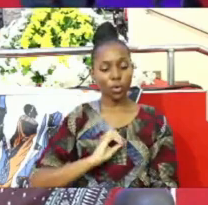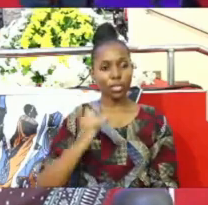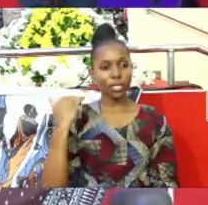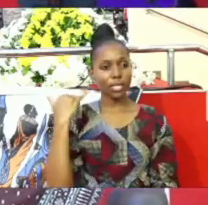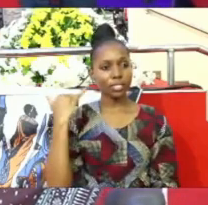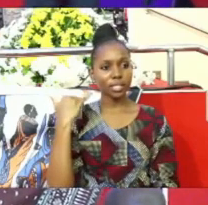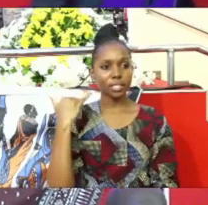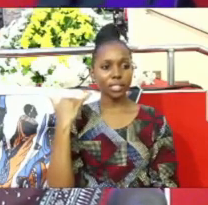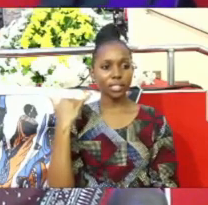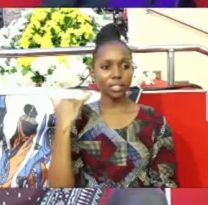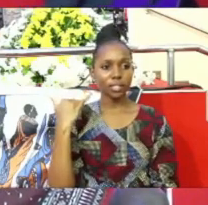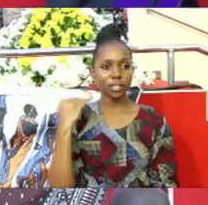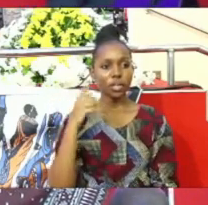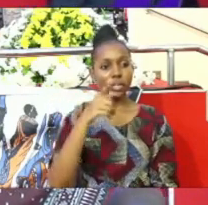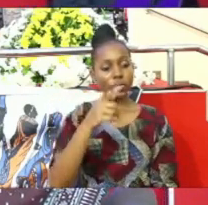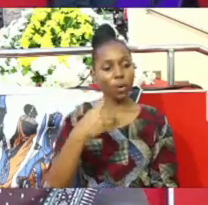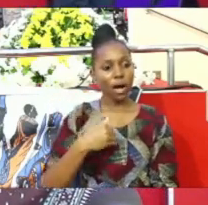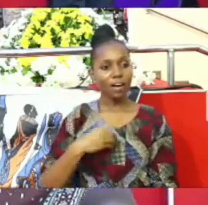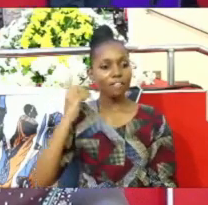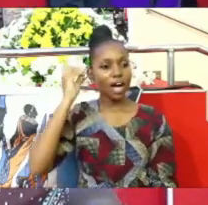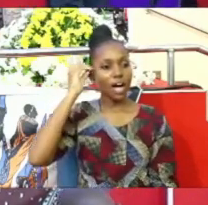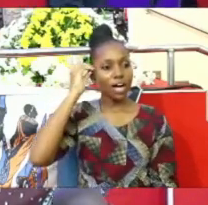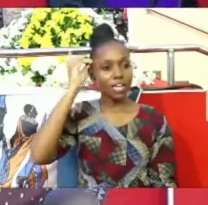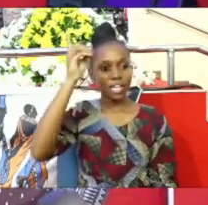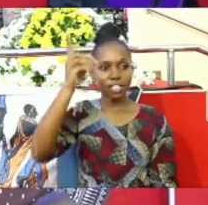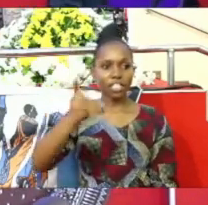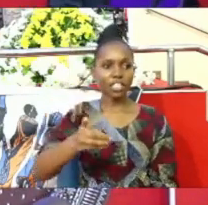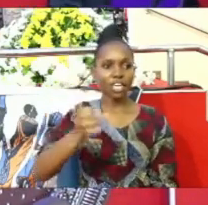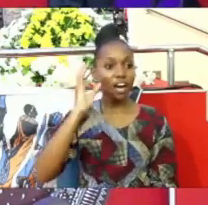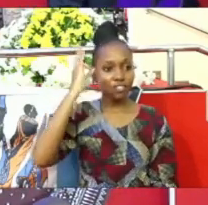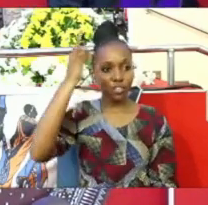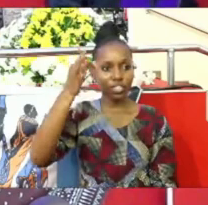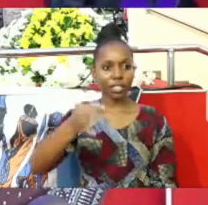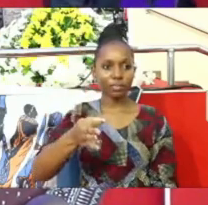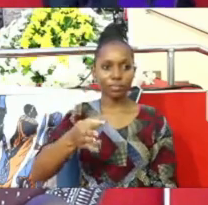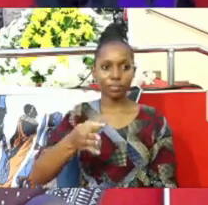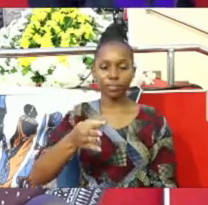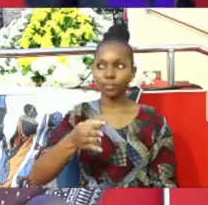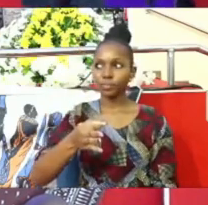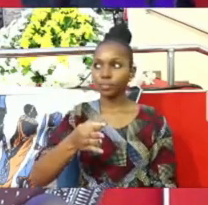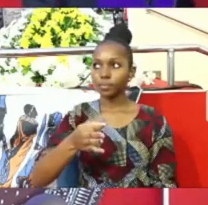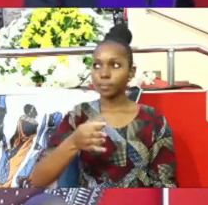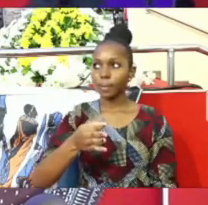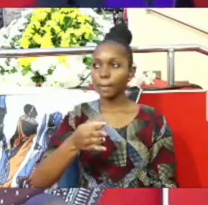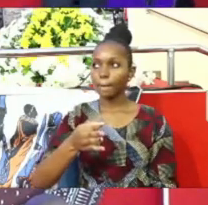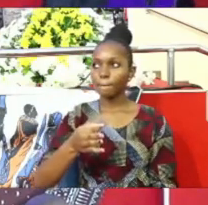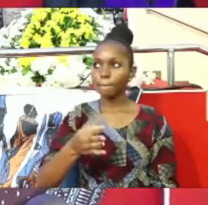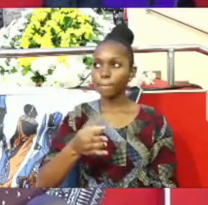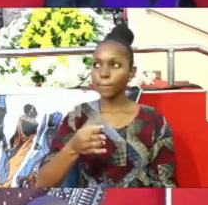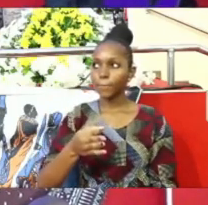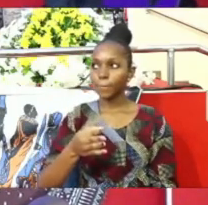are a product of destiny. Wewe ni mtu ambaye amewekwa kama na And you need to keep talking to yourself all the time. Na